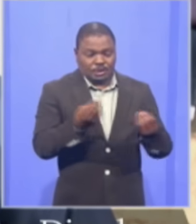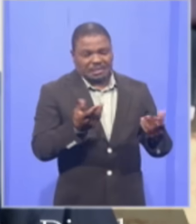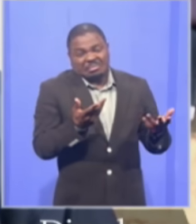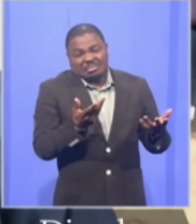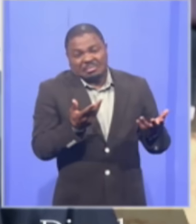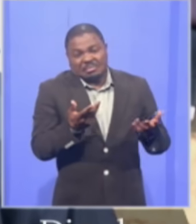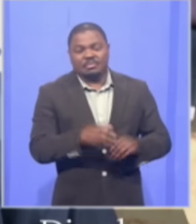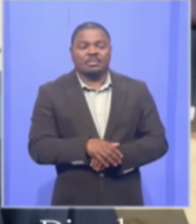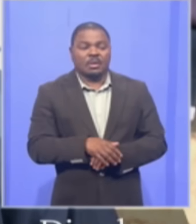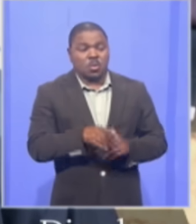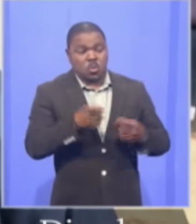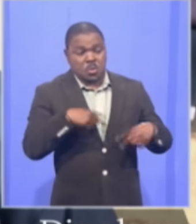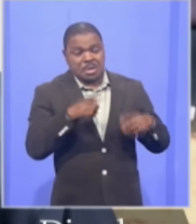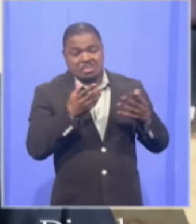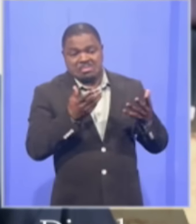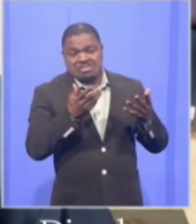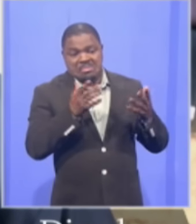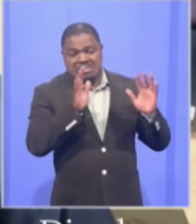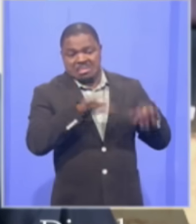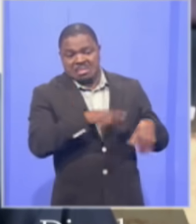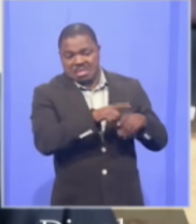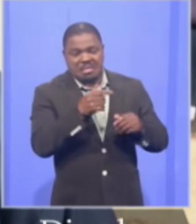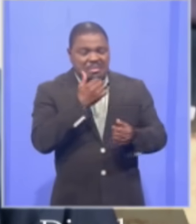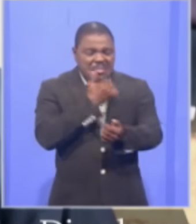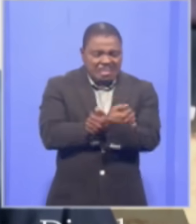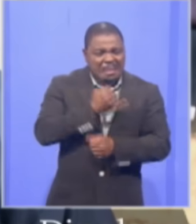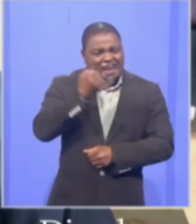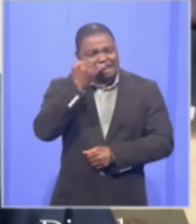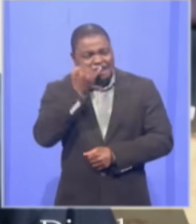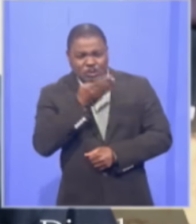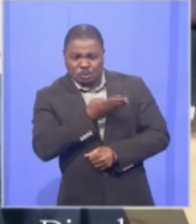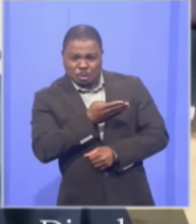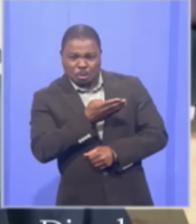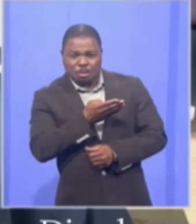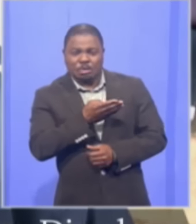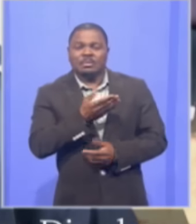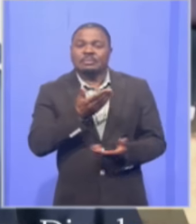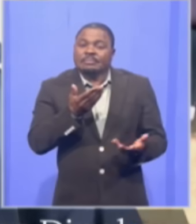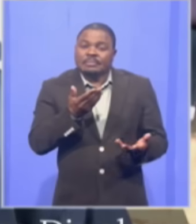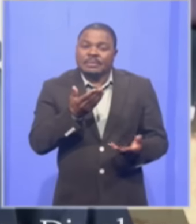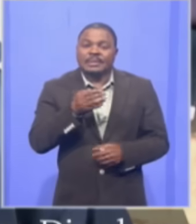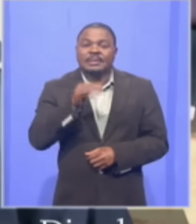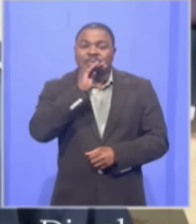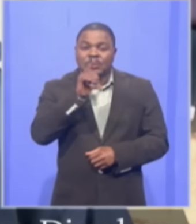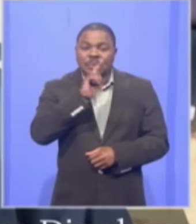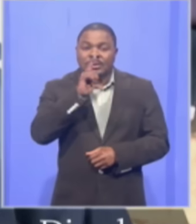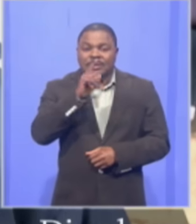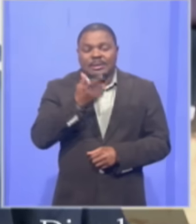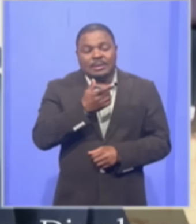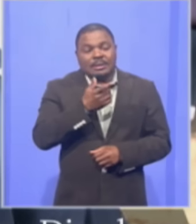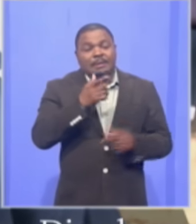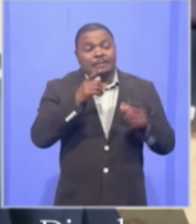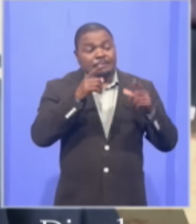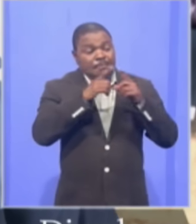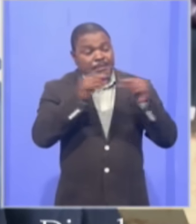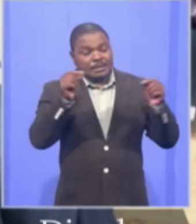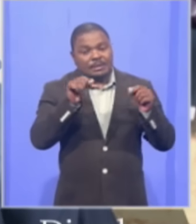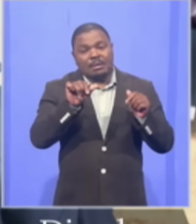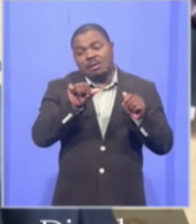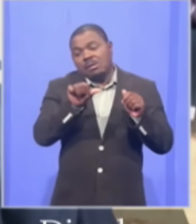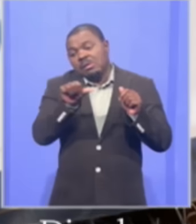ba go ga diritibatsi ba go kgwela botlhole bo mo baneng ba